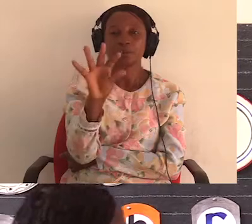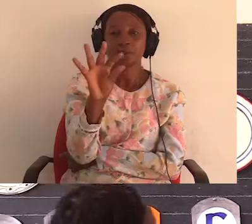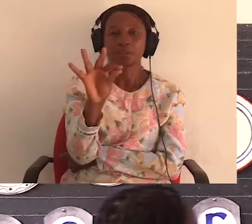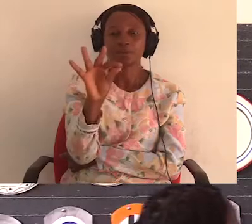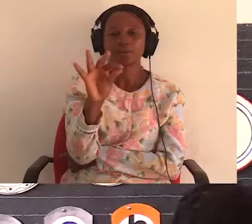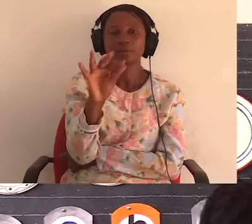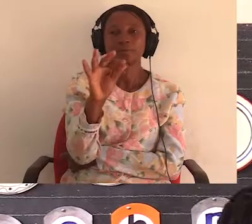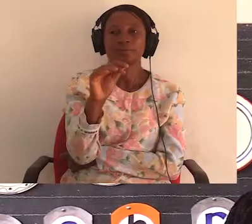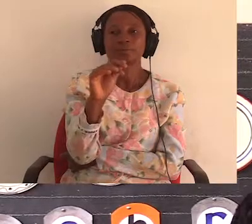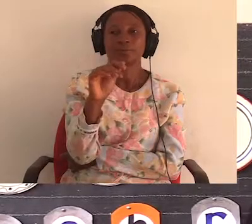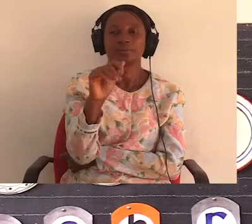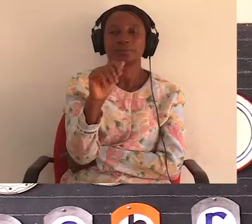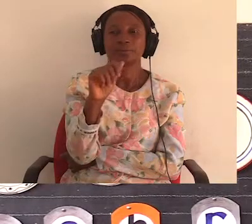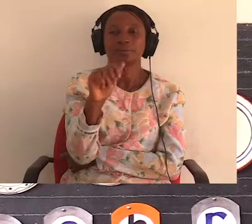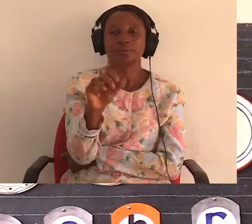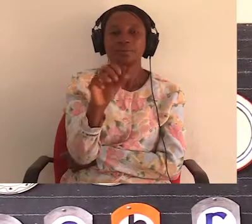T.